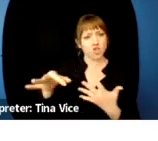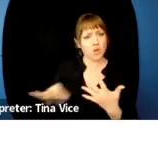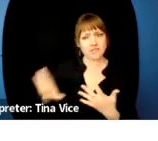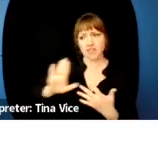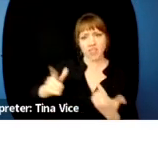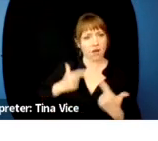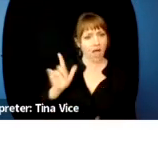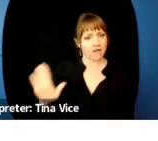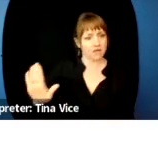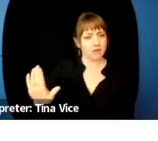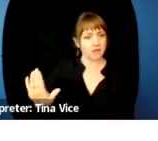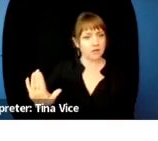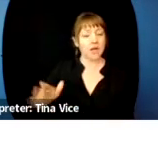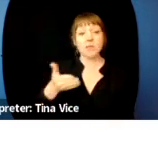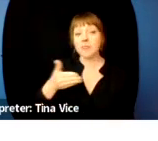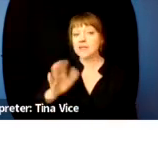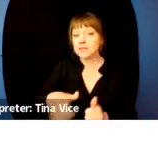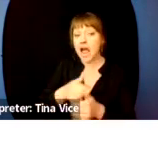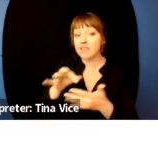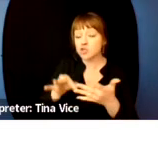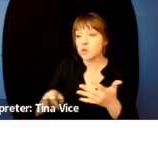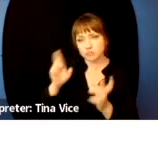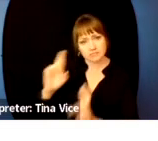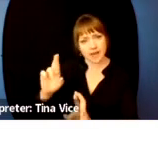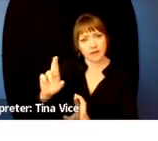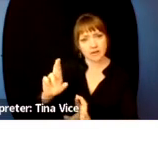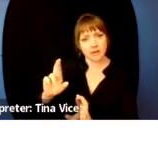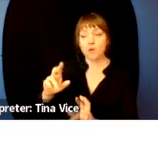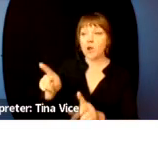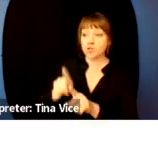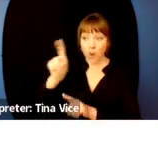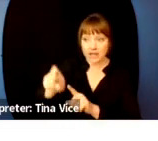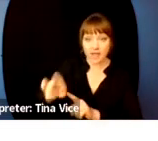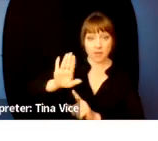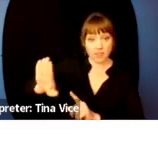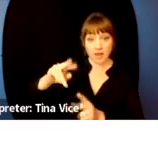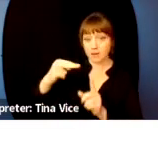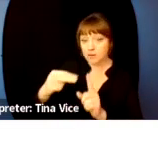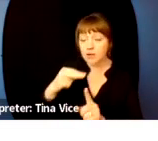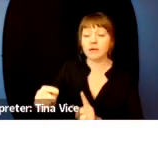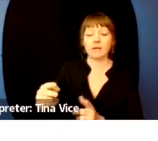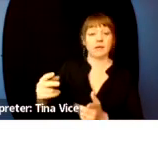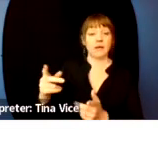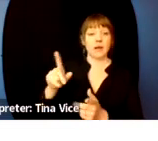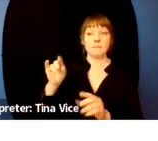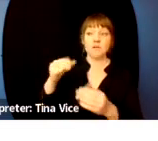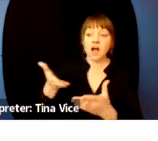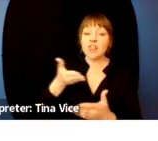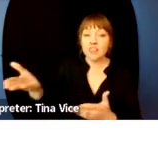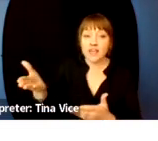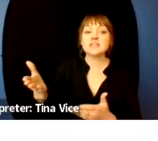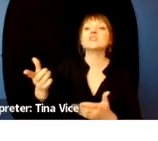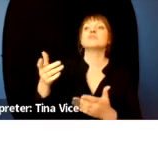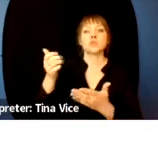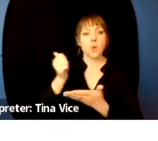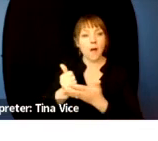behind those choices. And we give them a say in what they're going to do and provide them with things that help keep them safe.